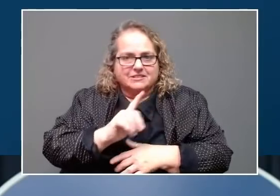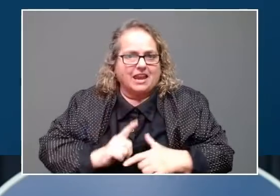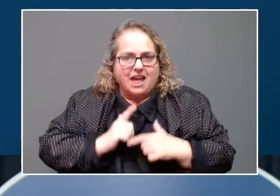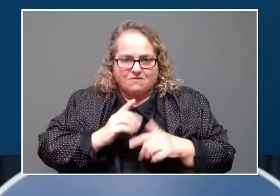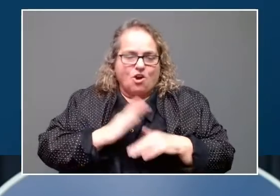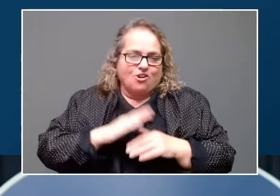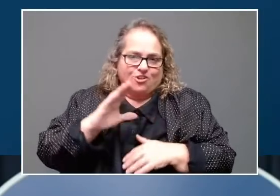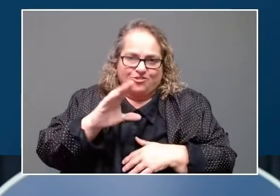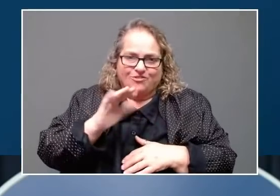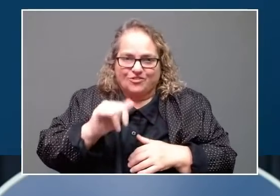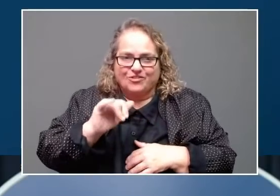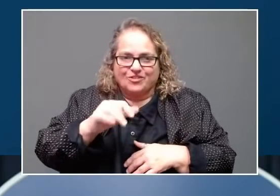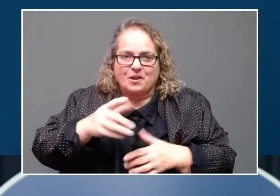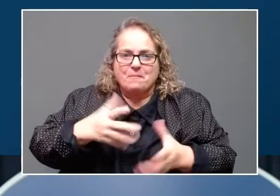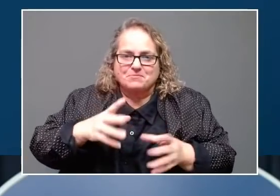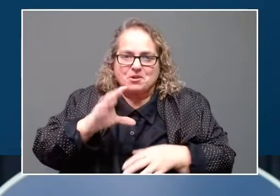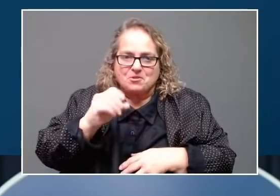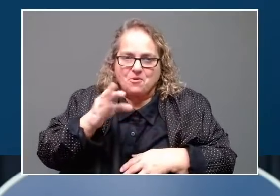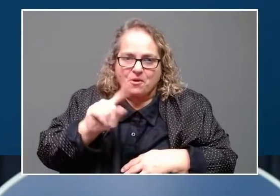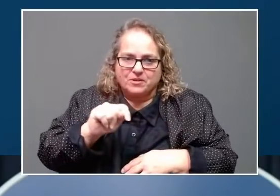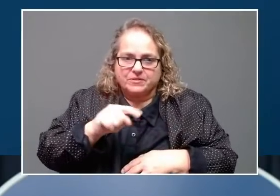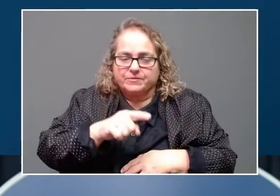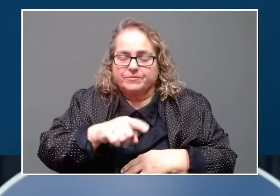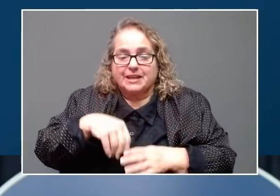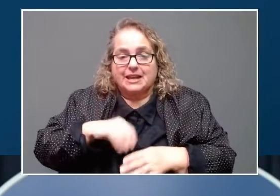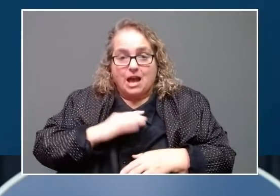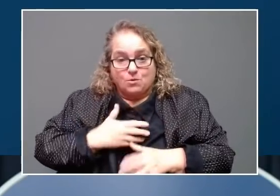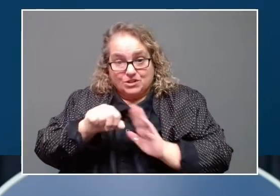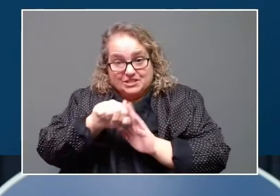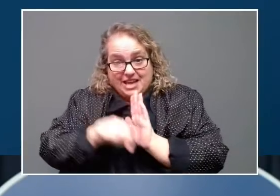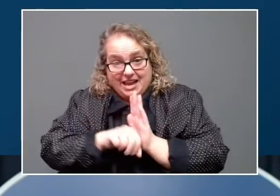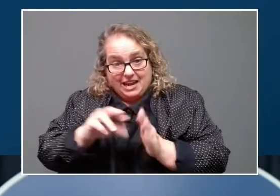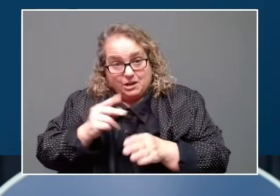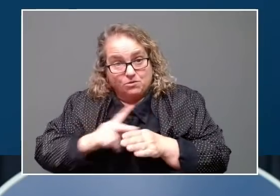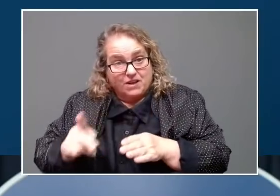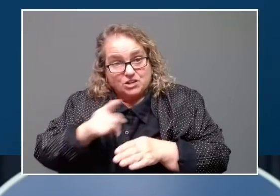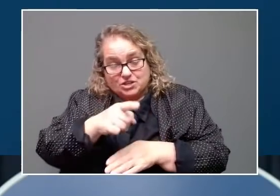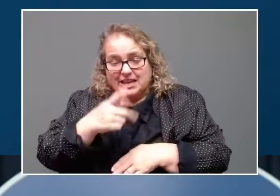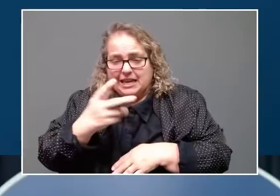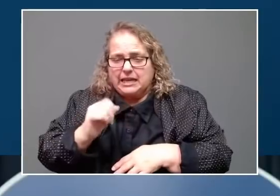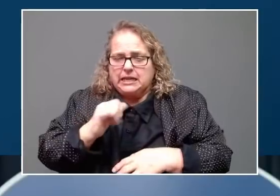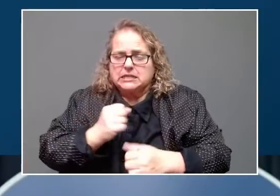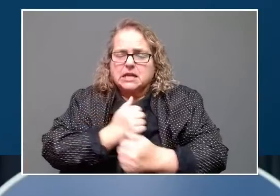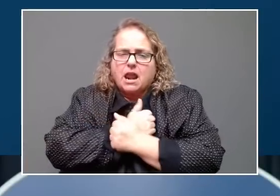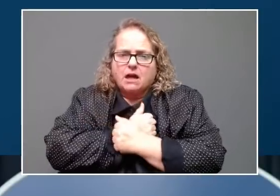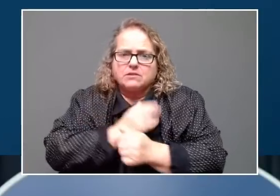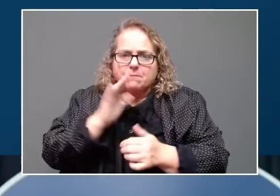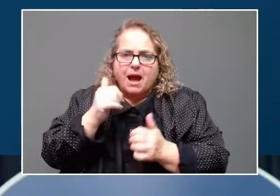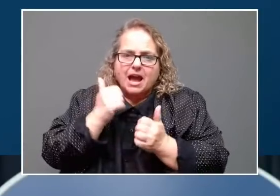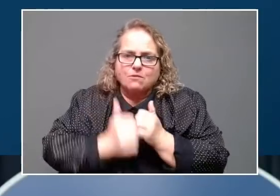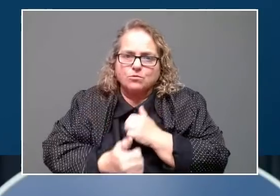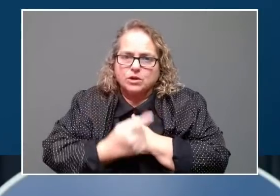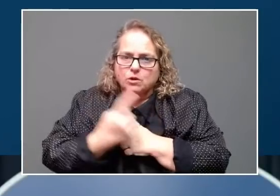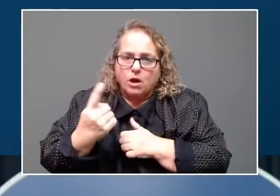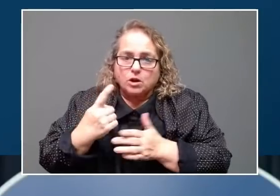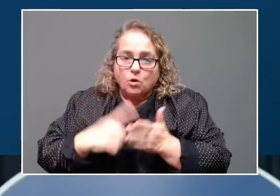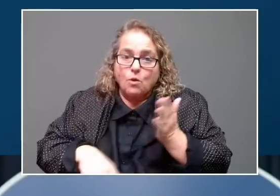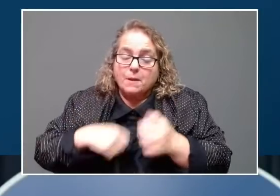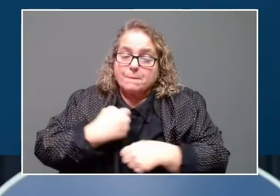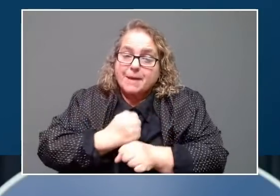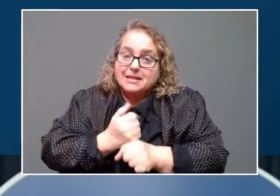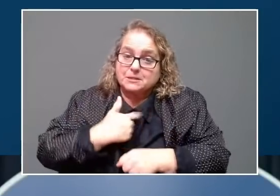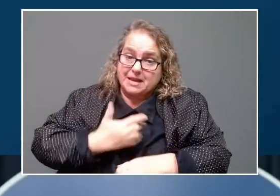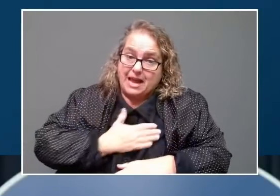state and in our profession. And he said, quote, "Coach Hall is beloved by everyone. What makes me happy on this extremely somber